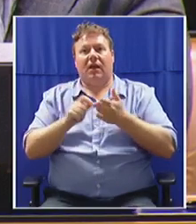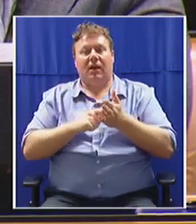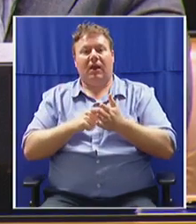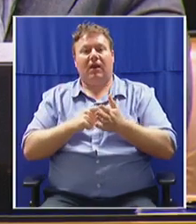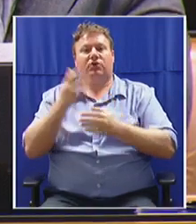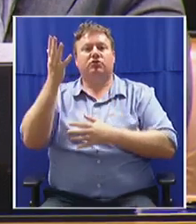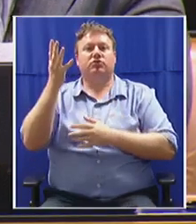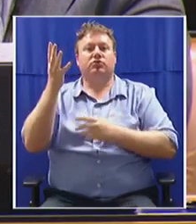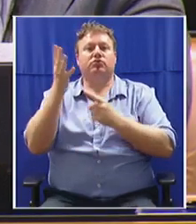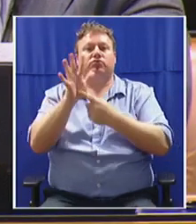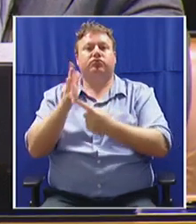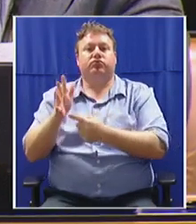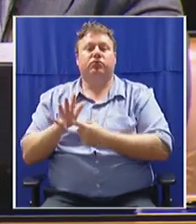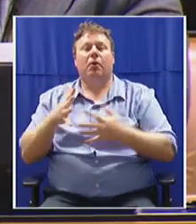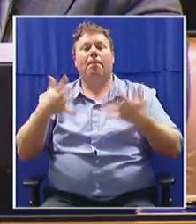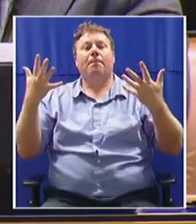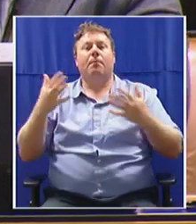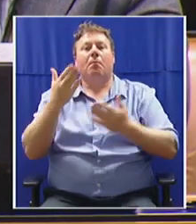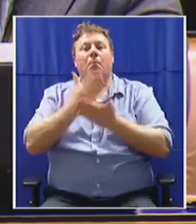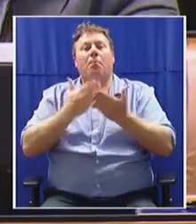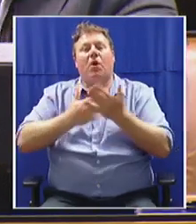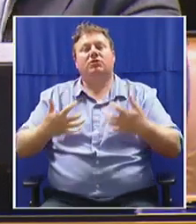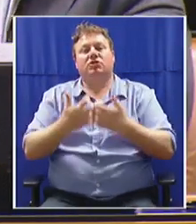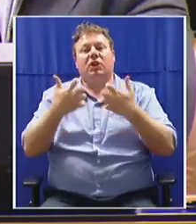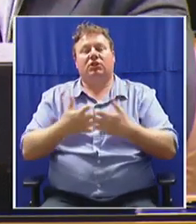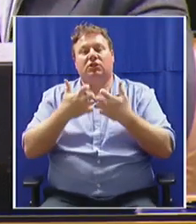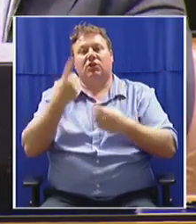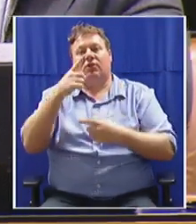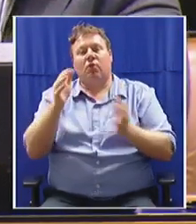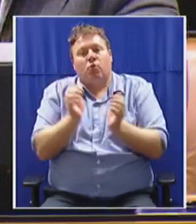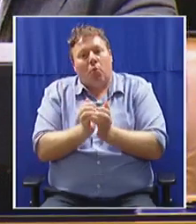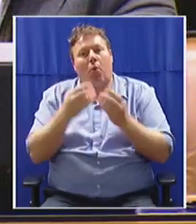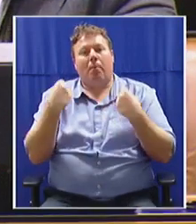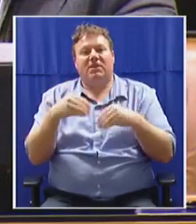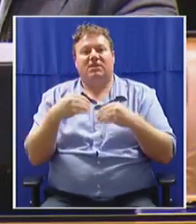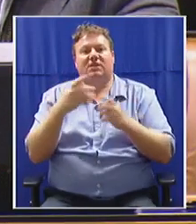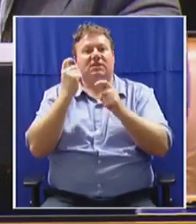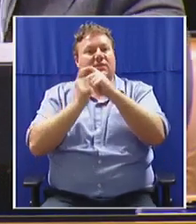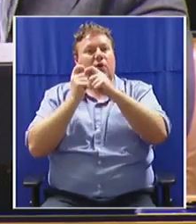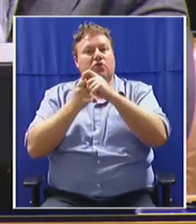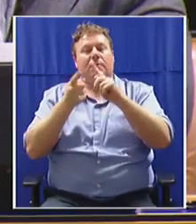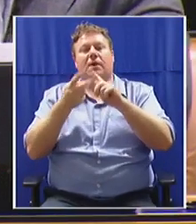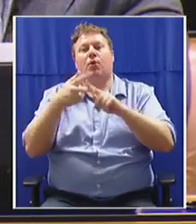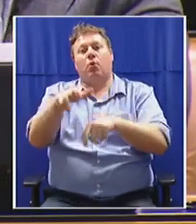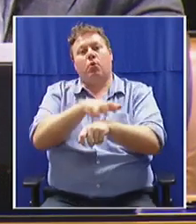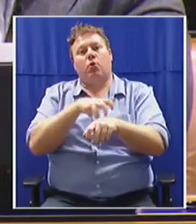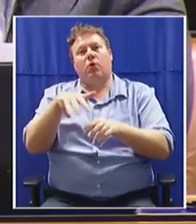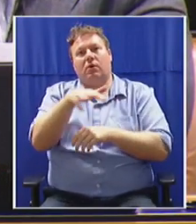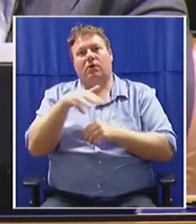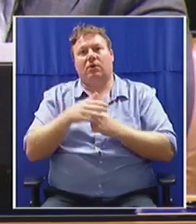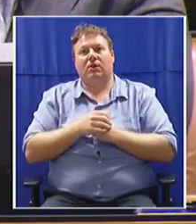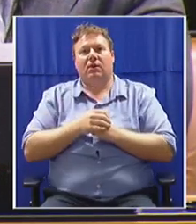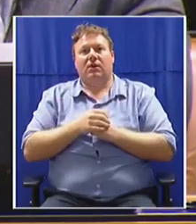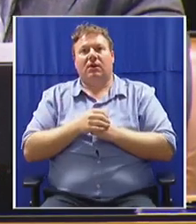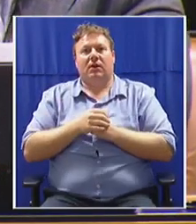challenges raised by the small business in the townships and rural communities was the collapse of their local